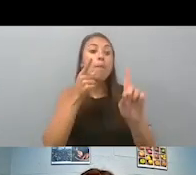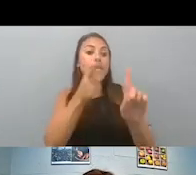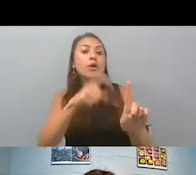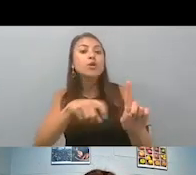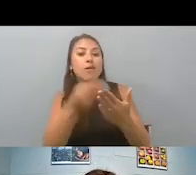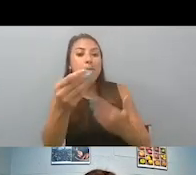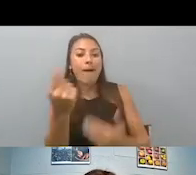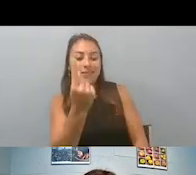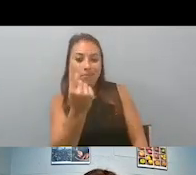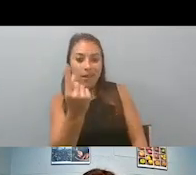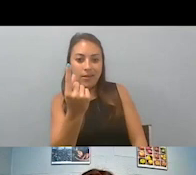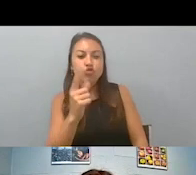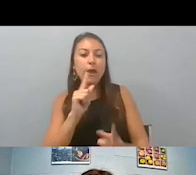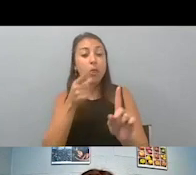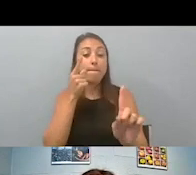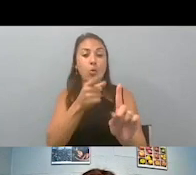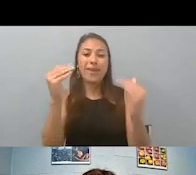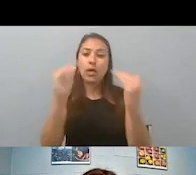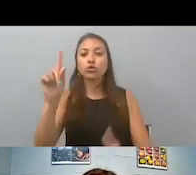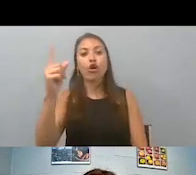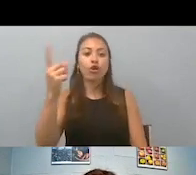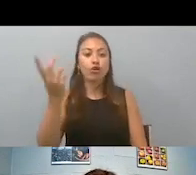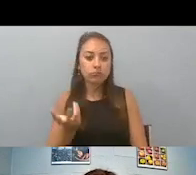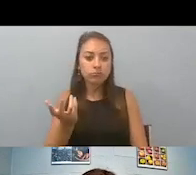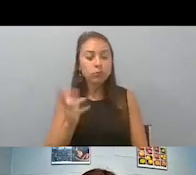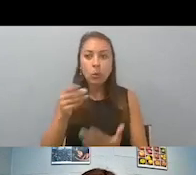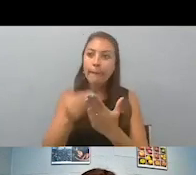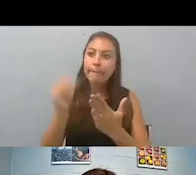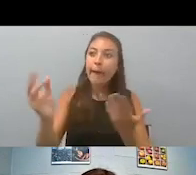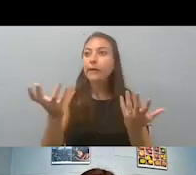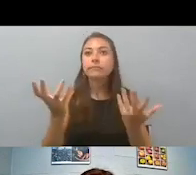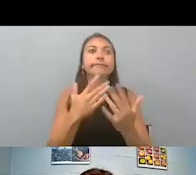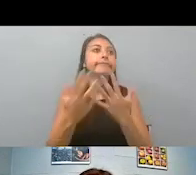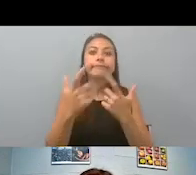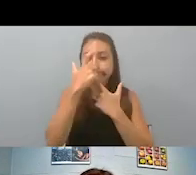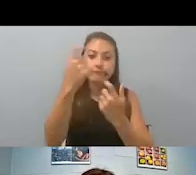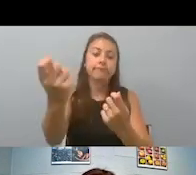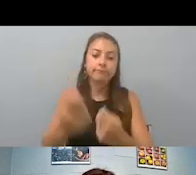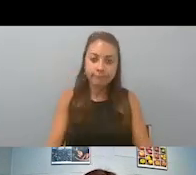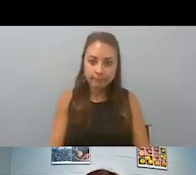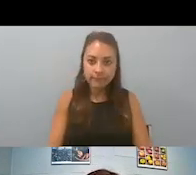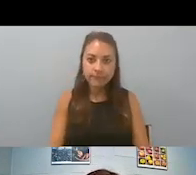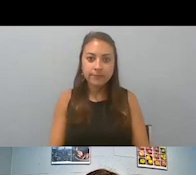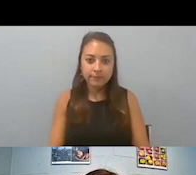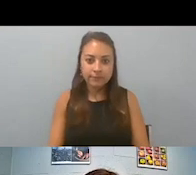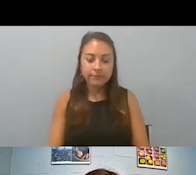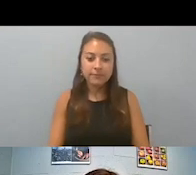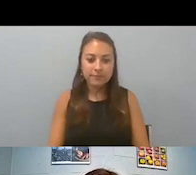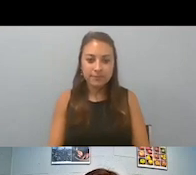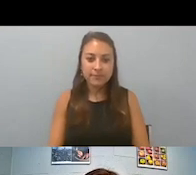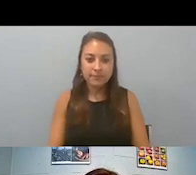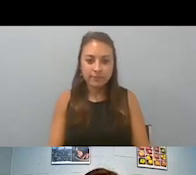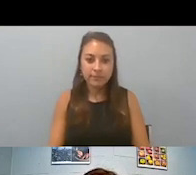a point, it's sort of like $1. It's a declining balance of these lump sum of flex points. You see the difference between the amount